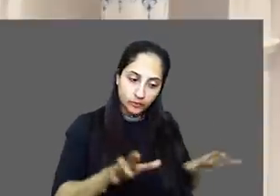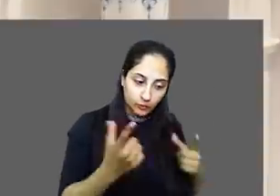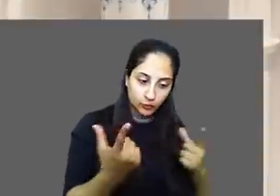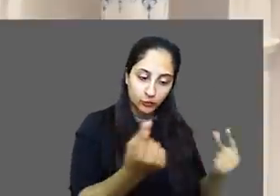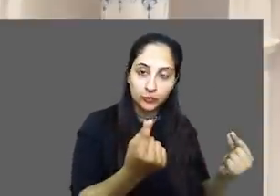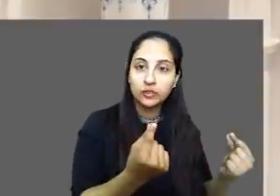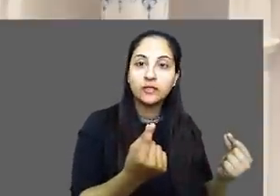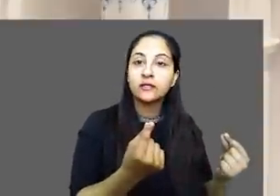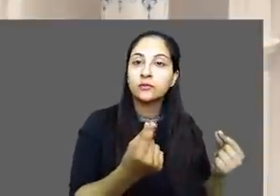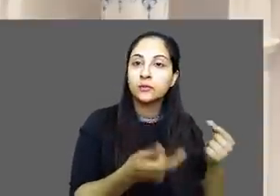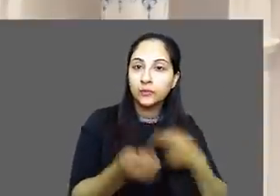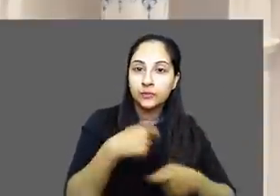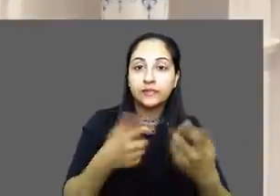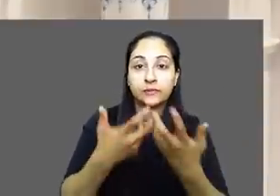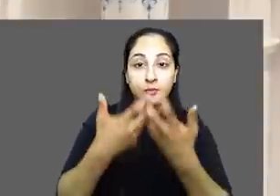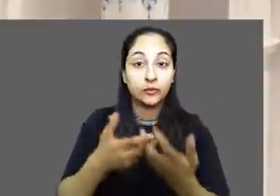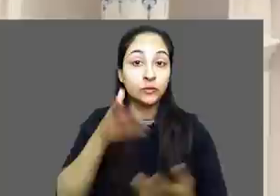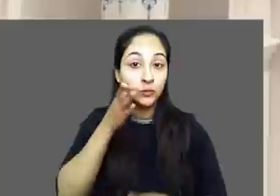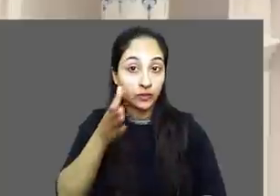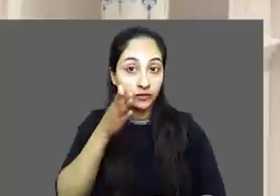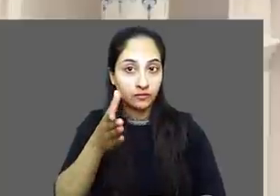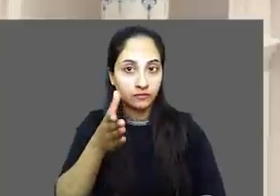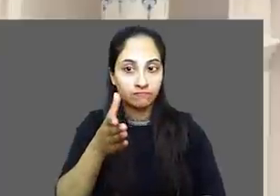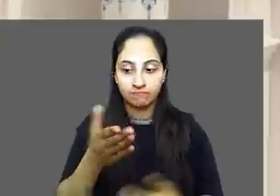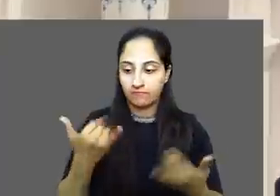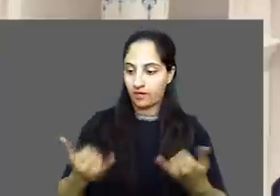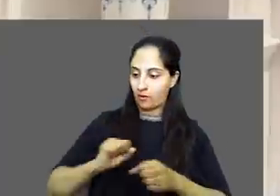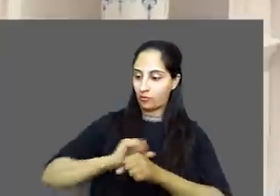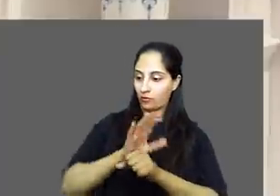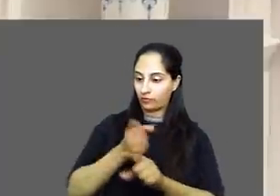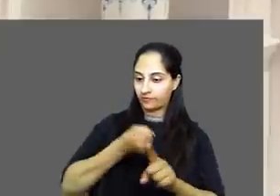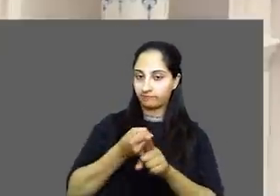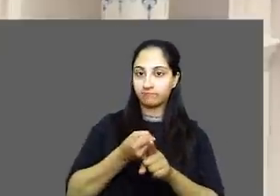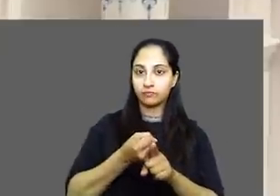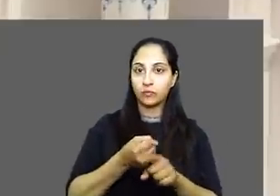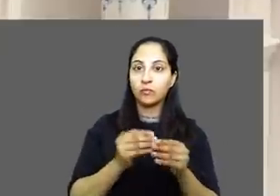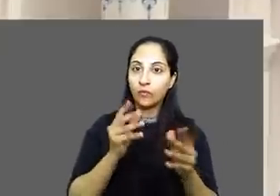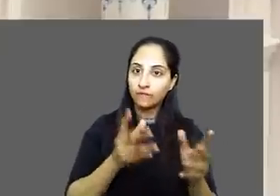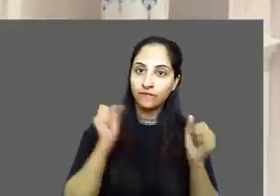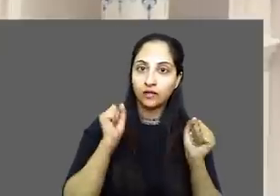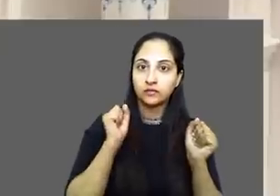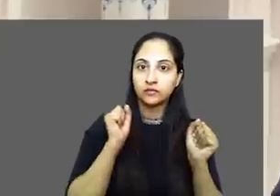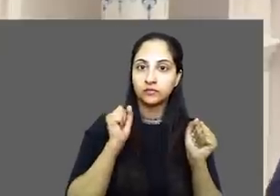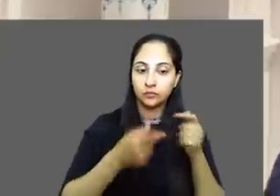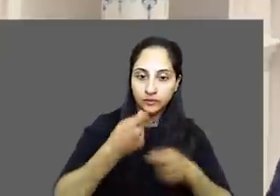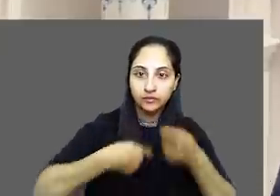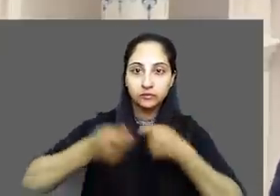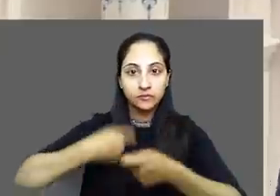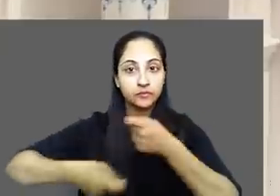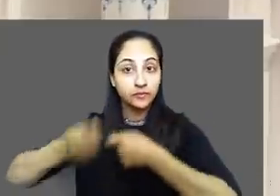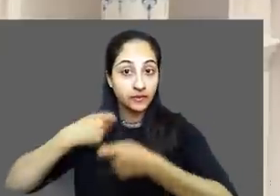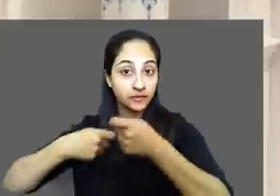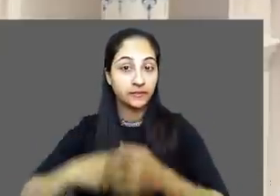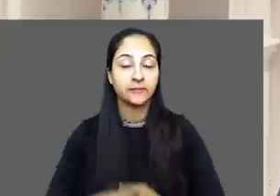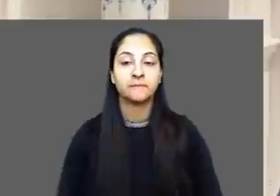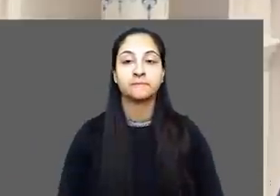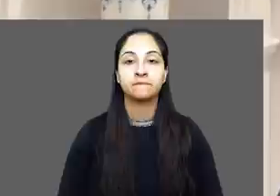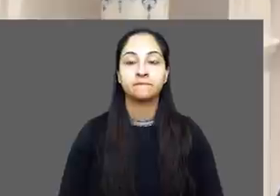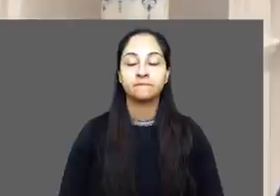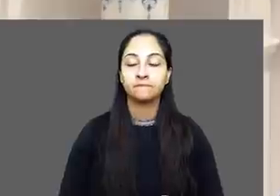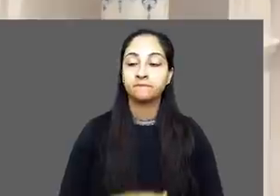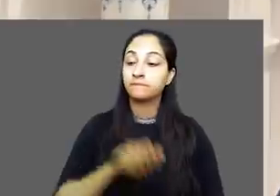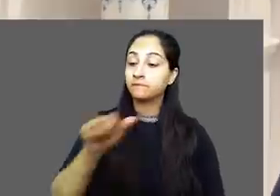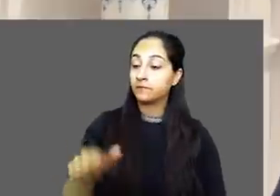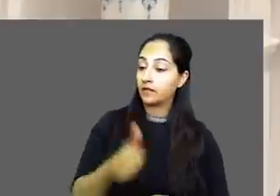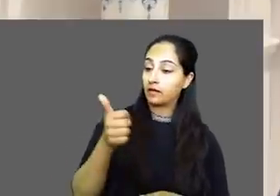you know, the mix of occupations is going to shift towards more forward-looking technologies. Again, we've been speaking about that